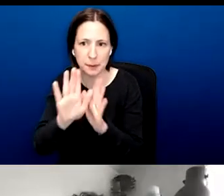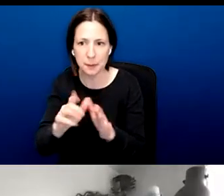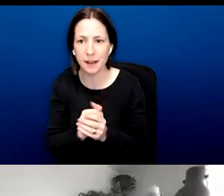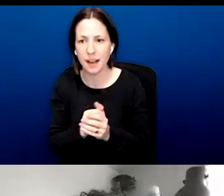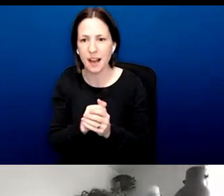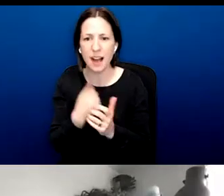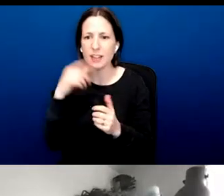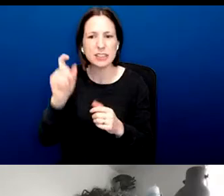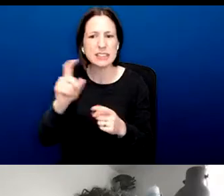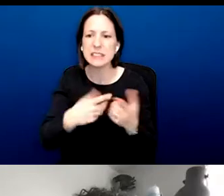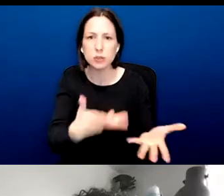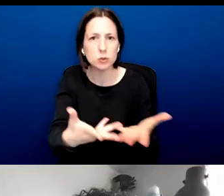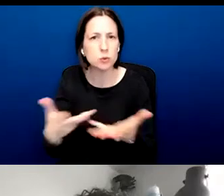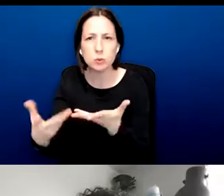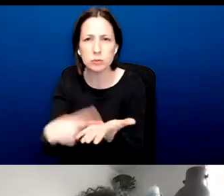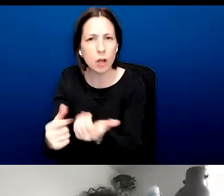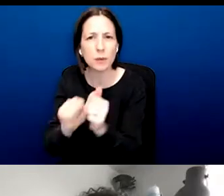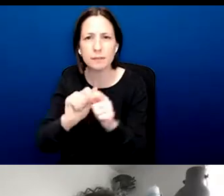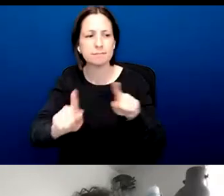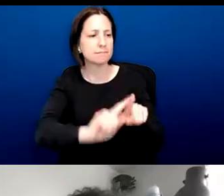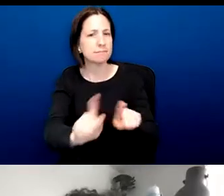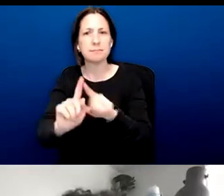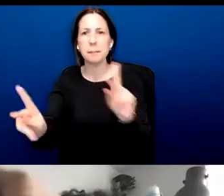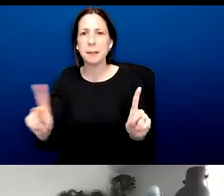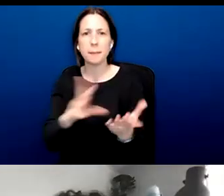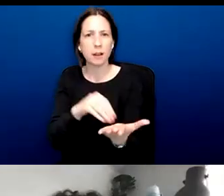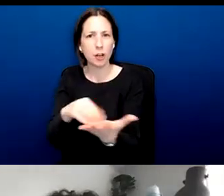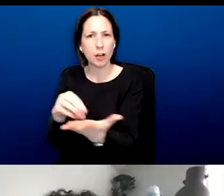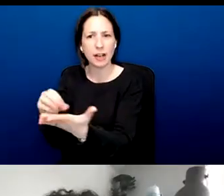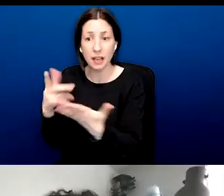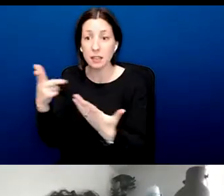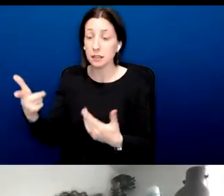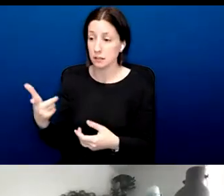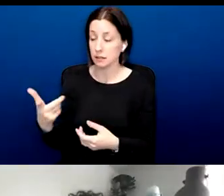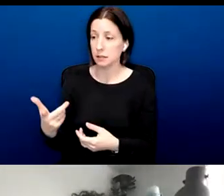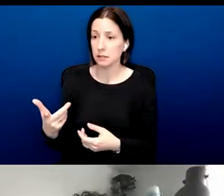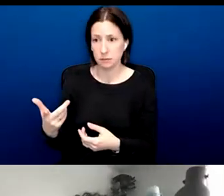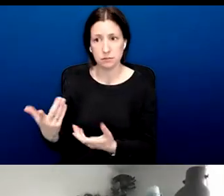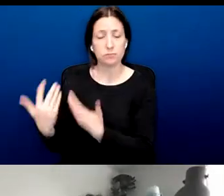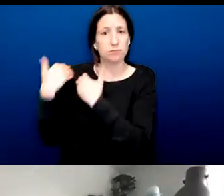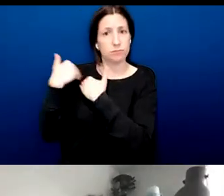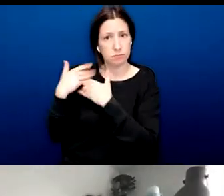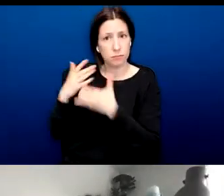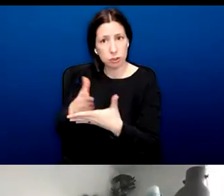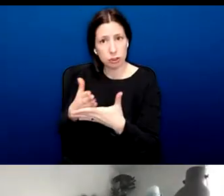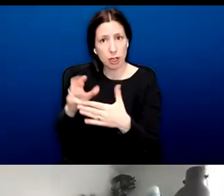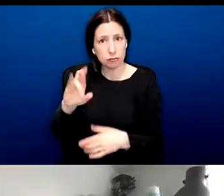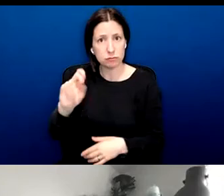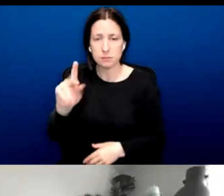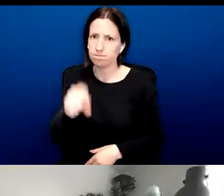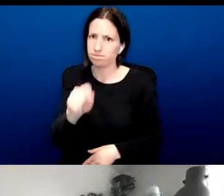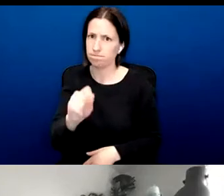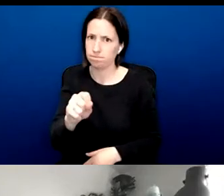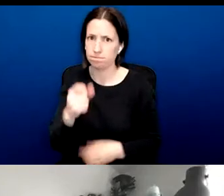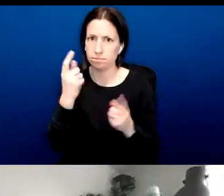people. I need to keep learning. And as far as sharing of the risk is concerned, I think that's also, but I worry